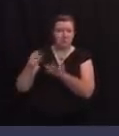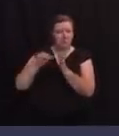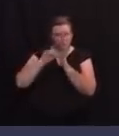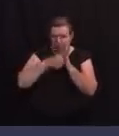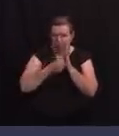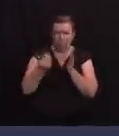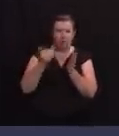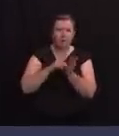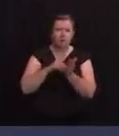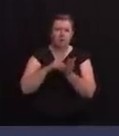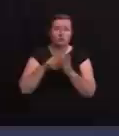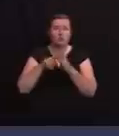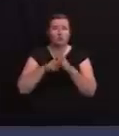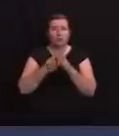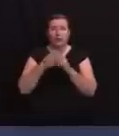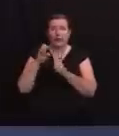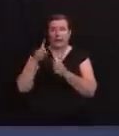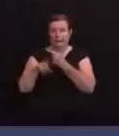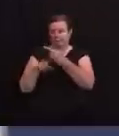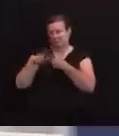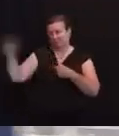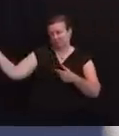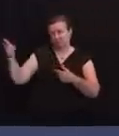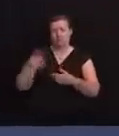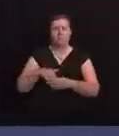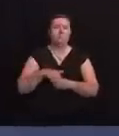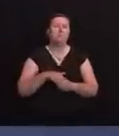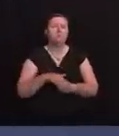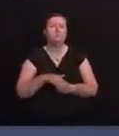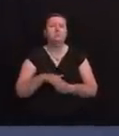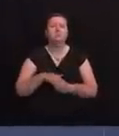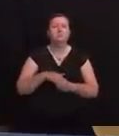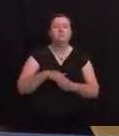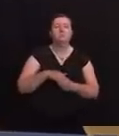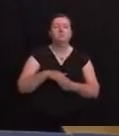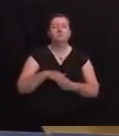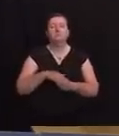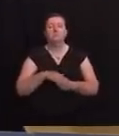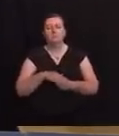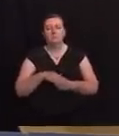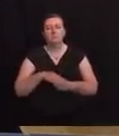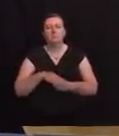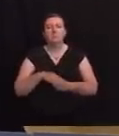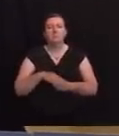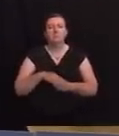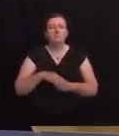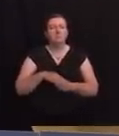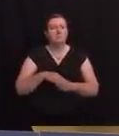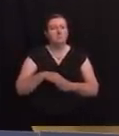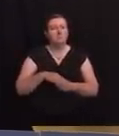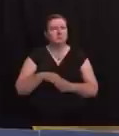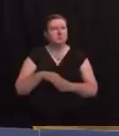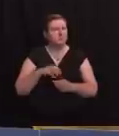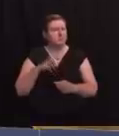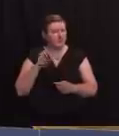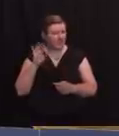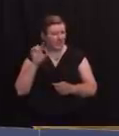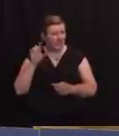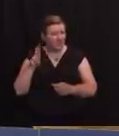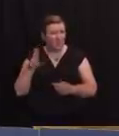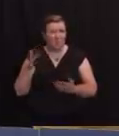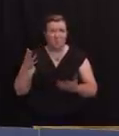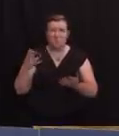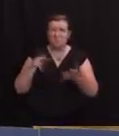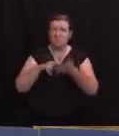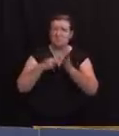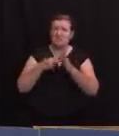start with Ed? Is that all right? Ed, how do you feel about that analogy that it gets to the place where we've beaten it, but it's